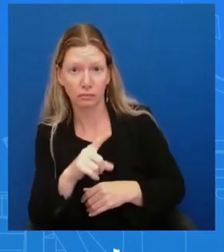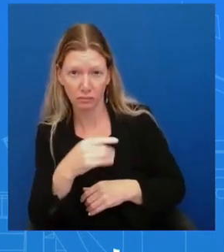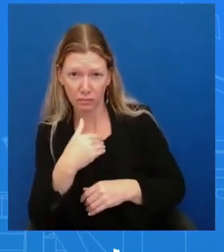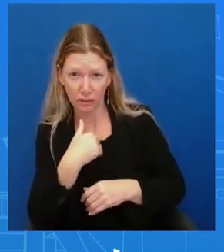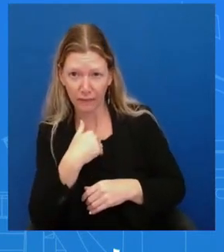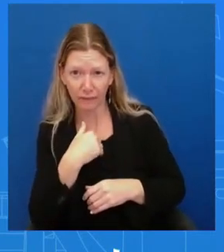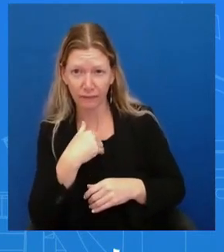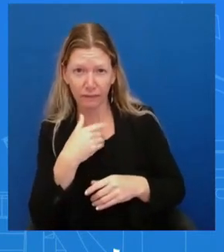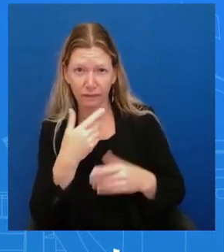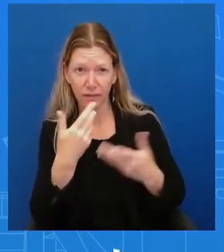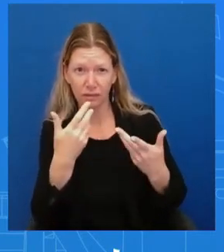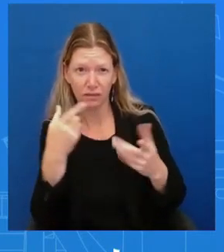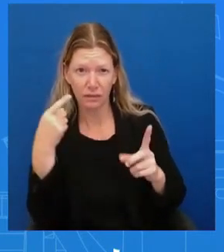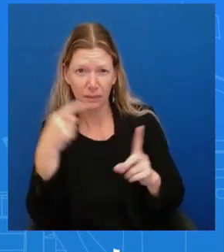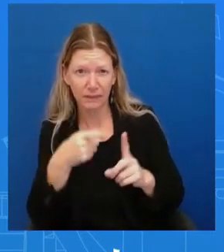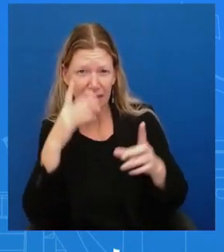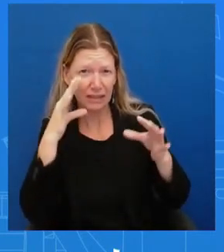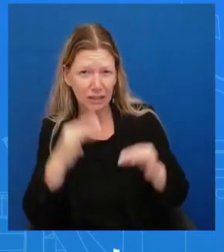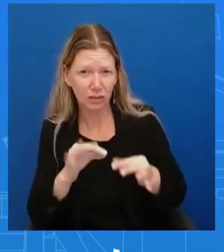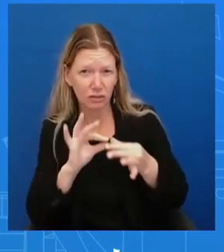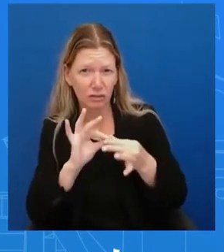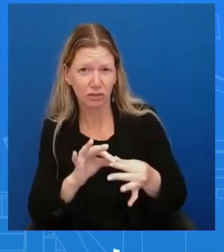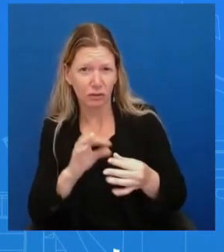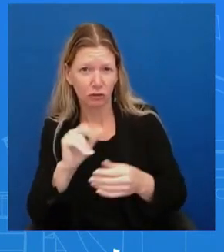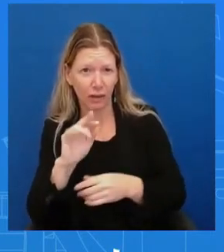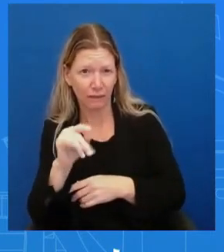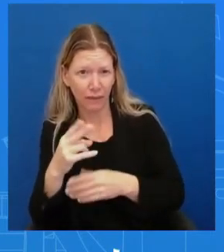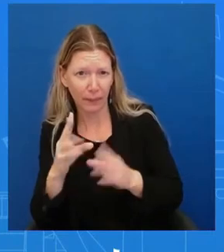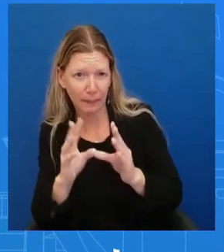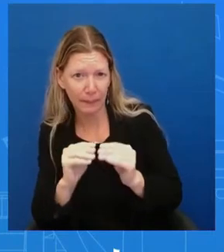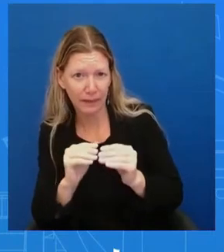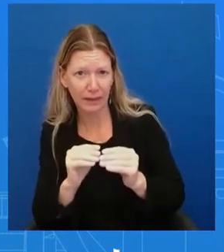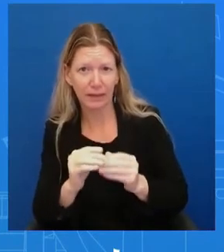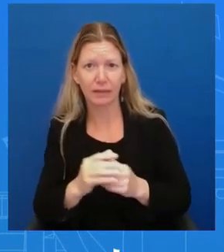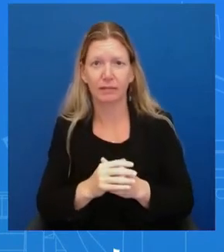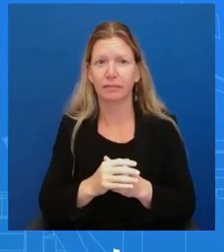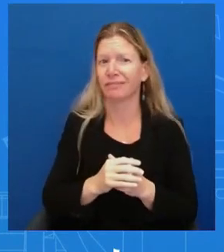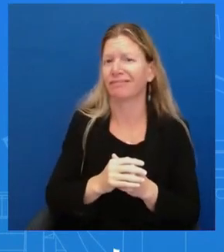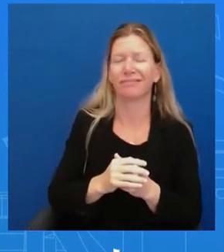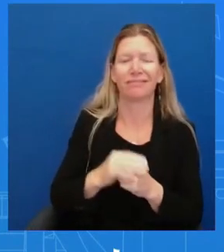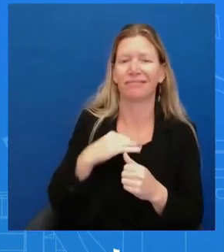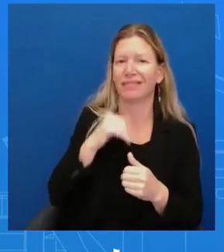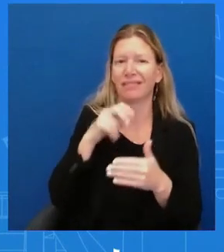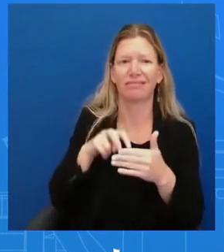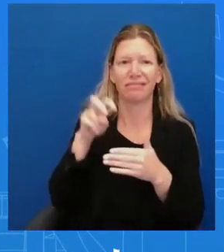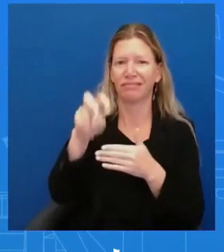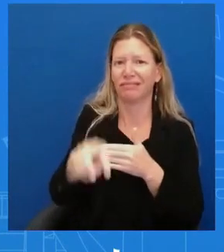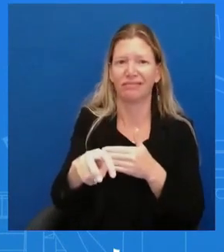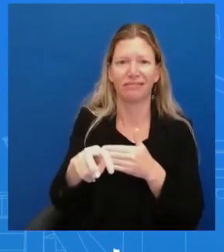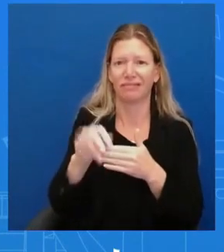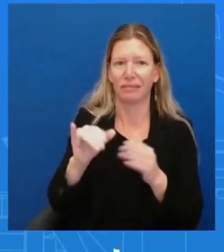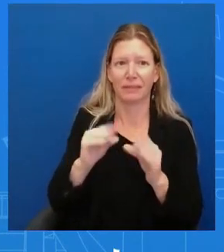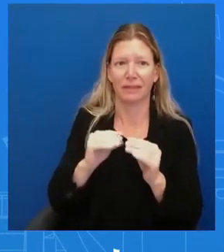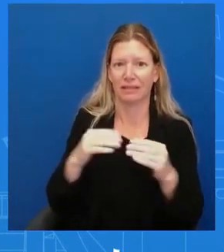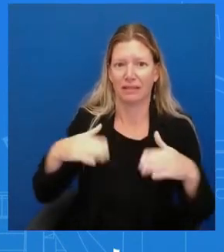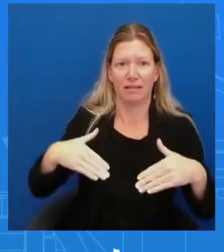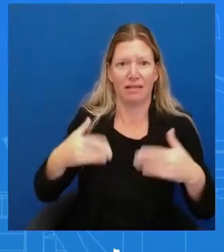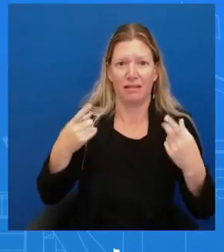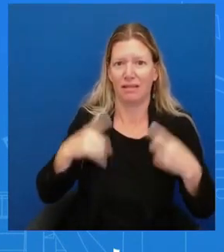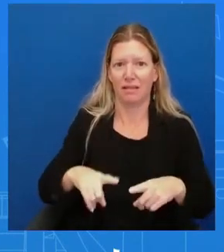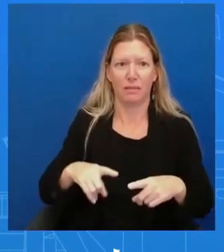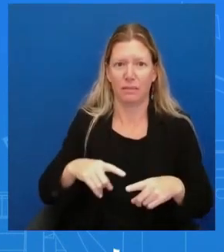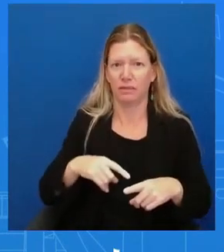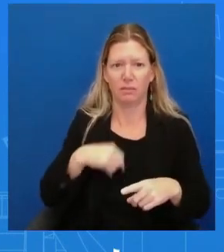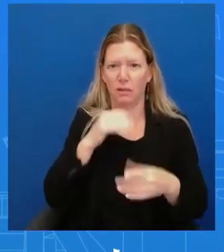of that meeting. I'm not going to get ahead of it. The Israelis bombed Iran's consulate building in Damascus